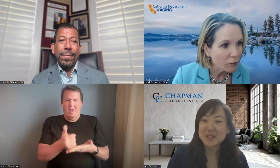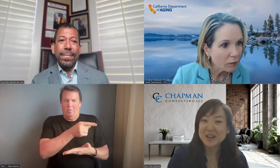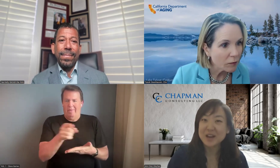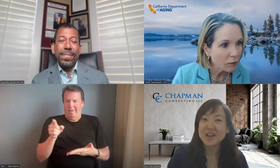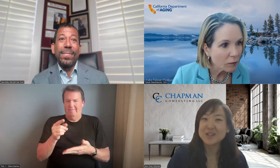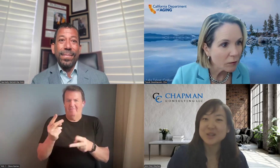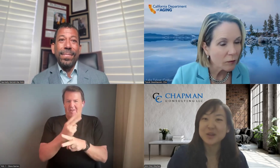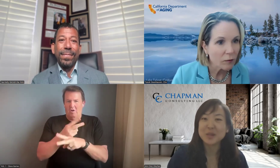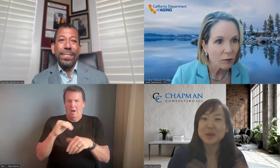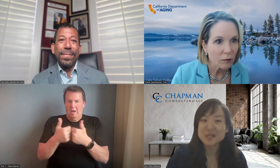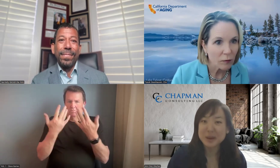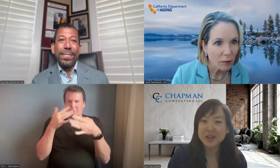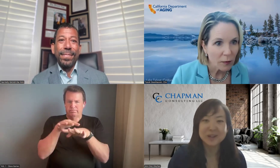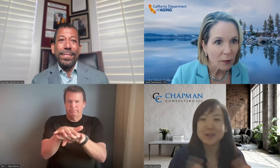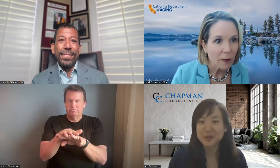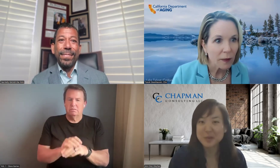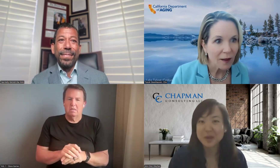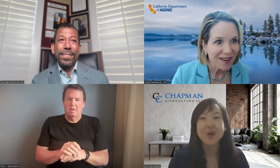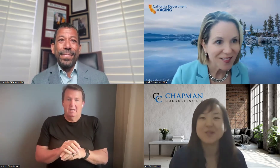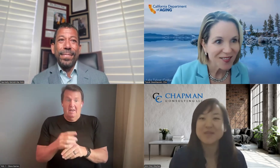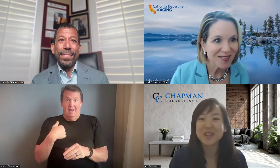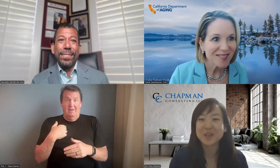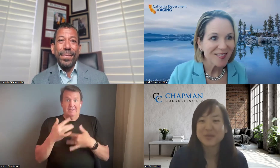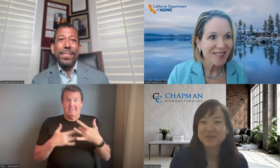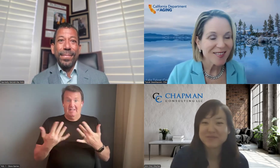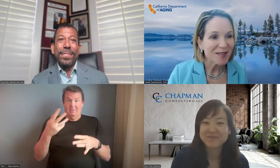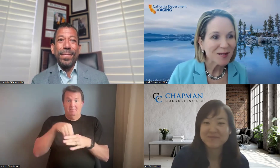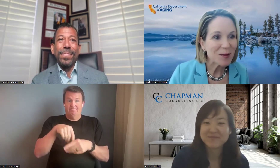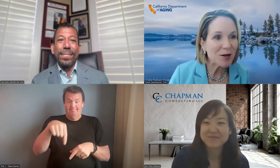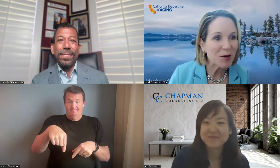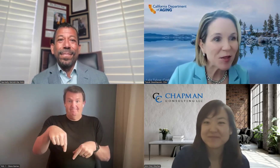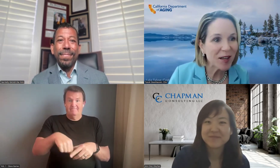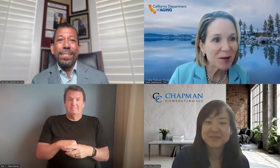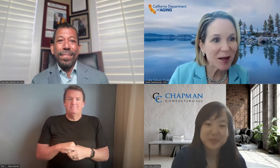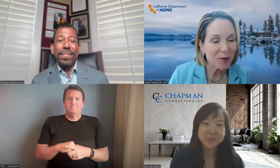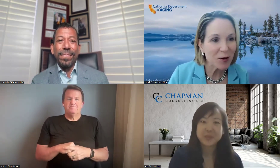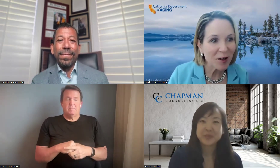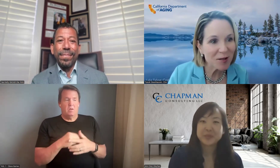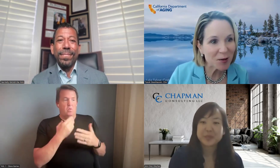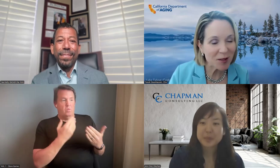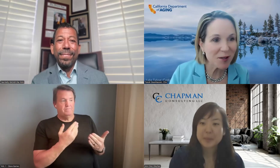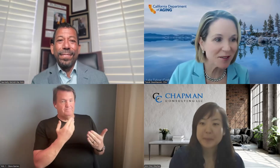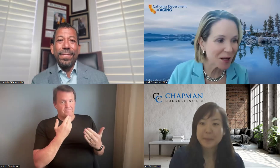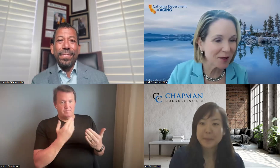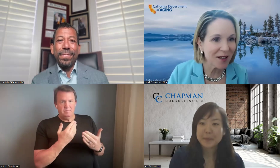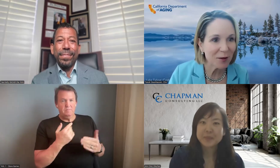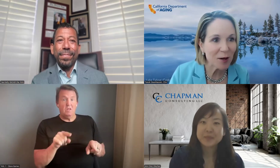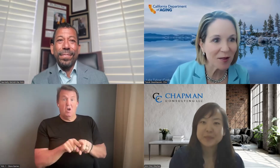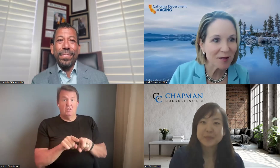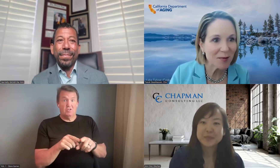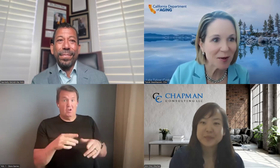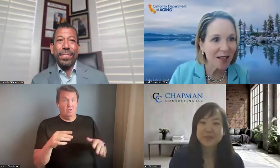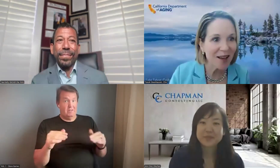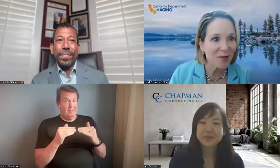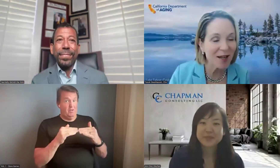excited to be here and to participate and learn from all you all. Thank you. Wonderful. Thank you, Anne. We're also equally as happy to have you on